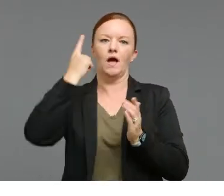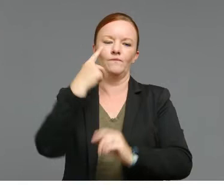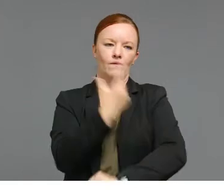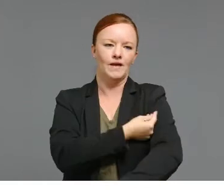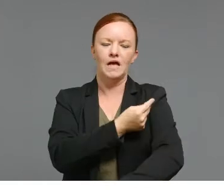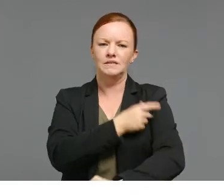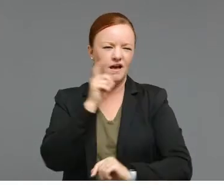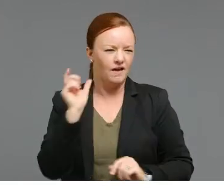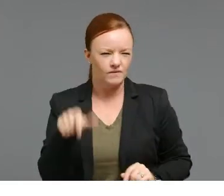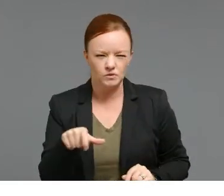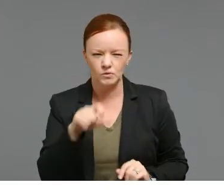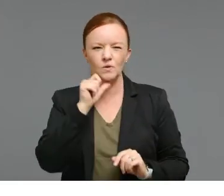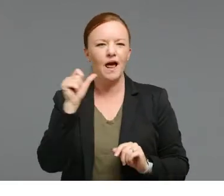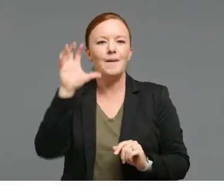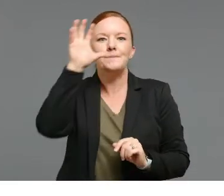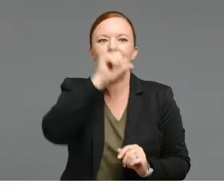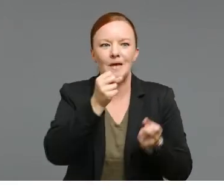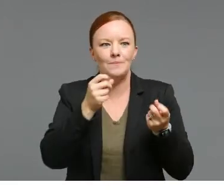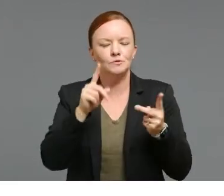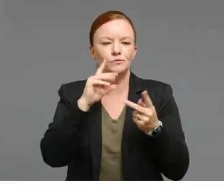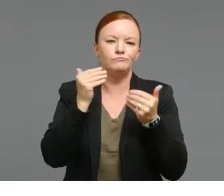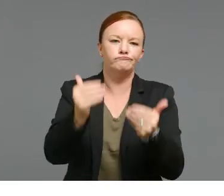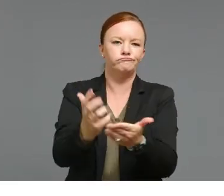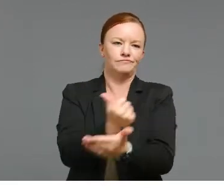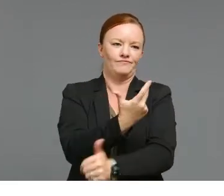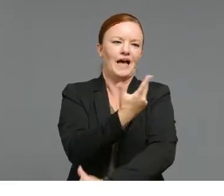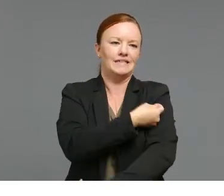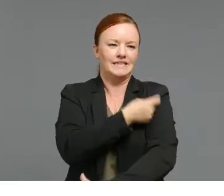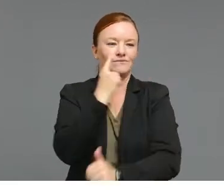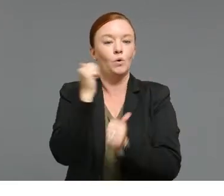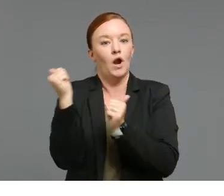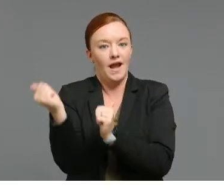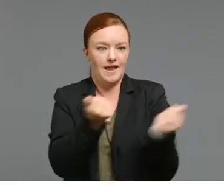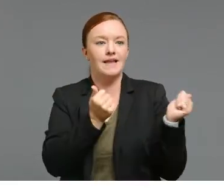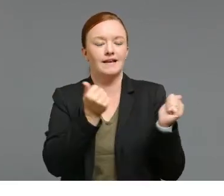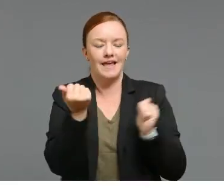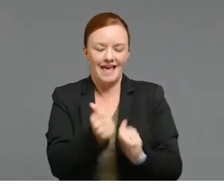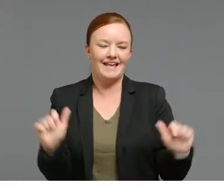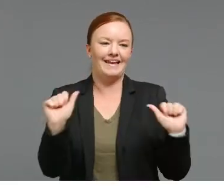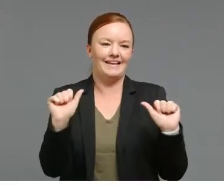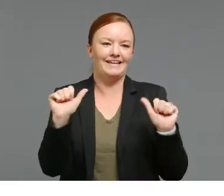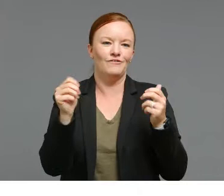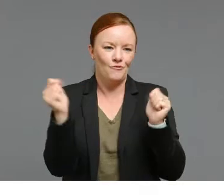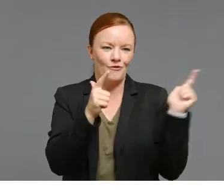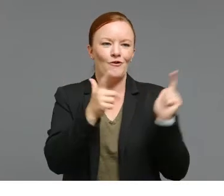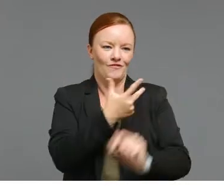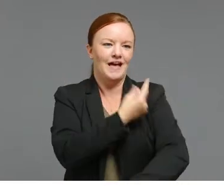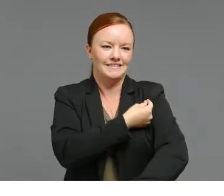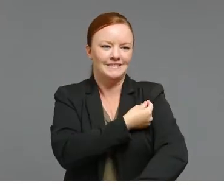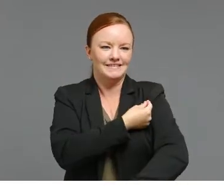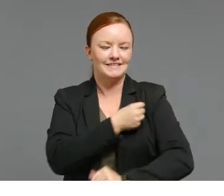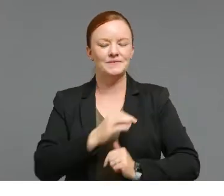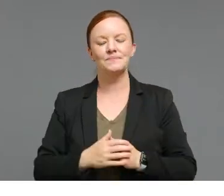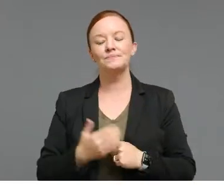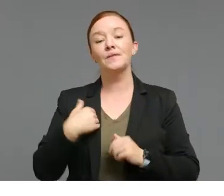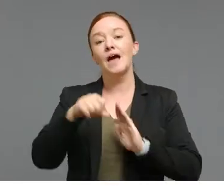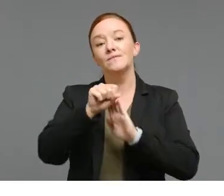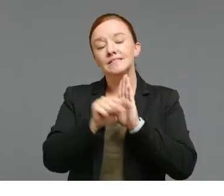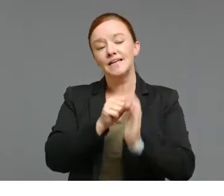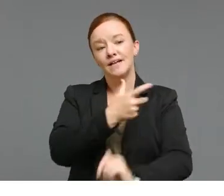missing an opportunity to vaccinate for any type of vaccine. We do have state vaccination sites